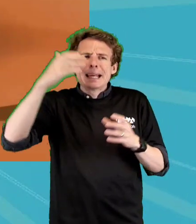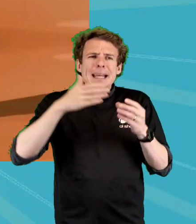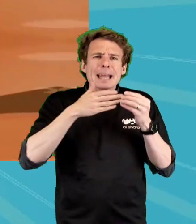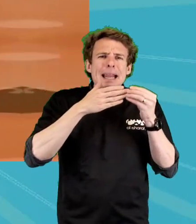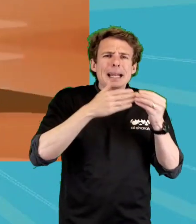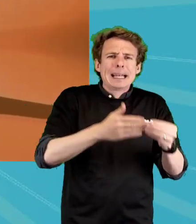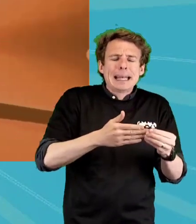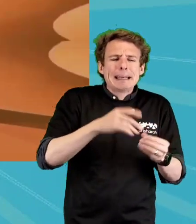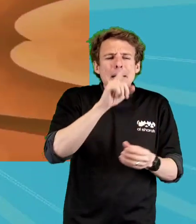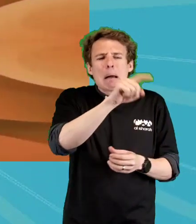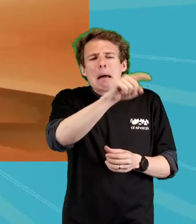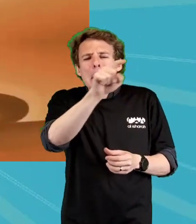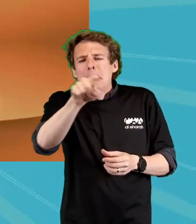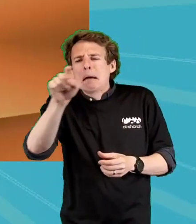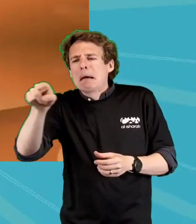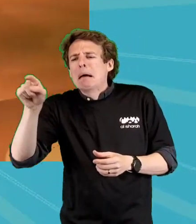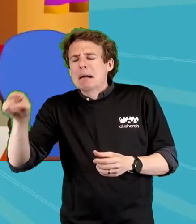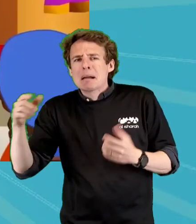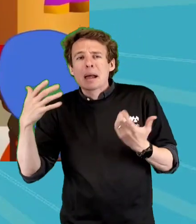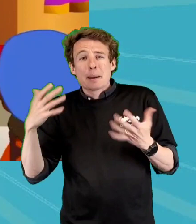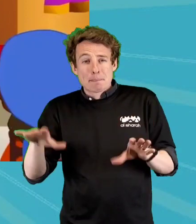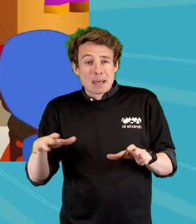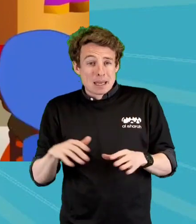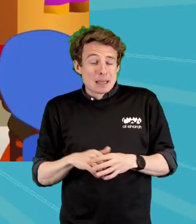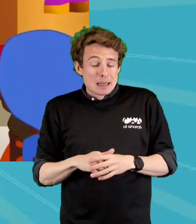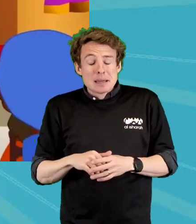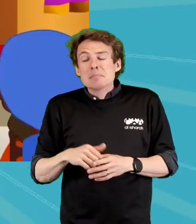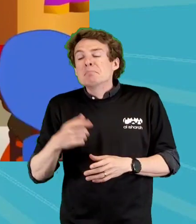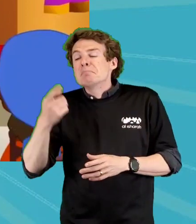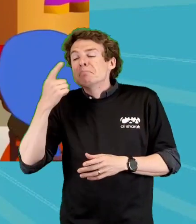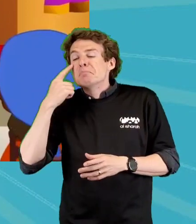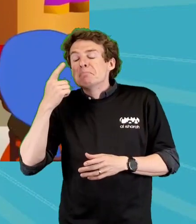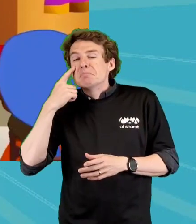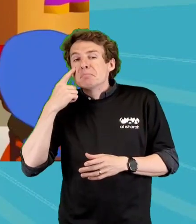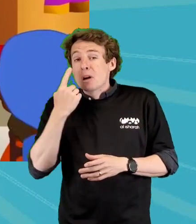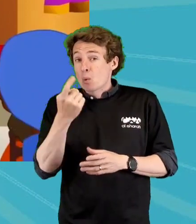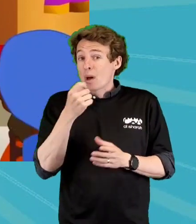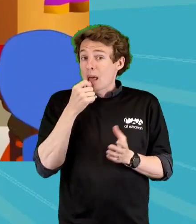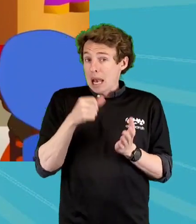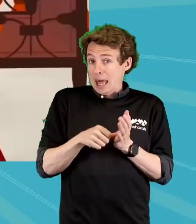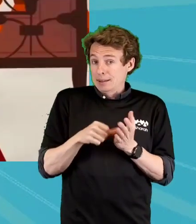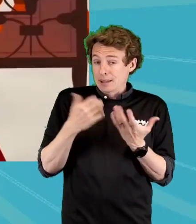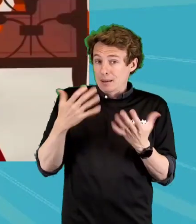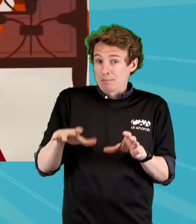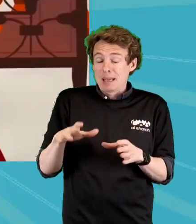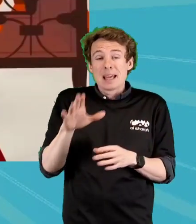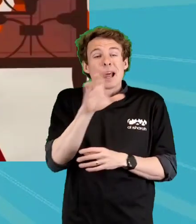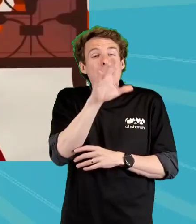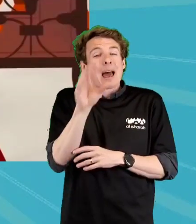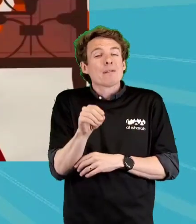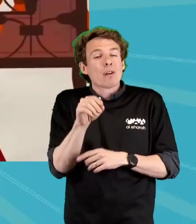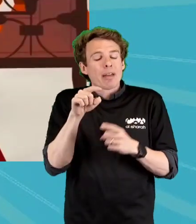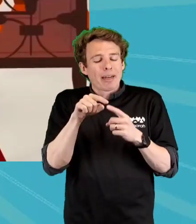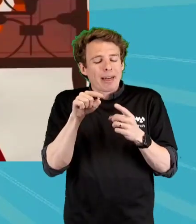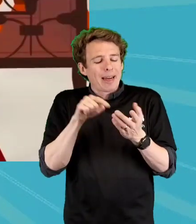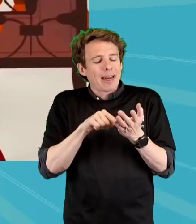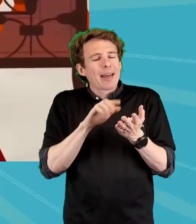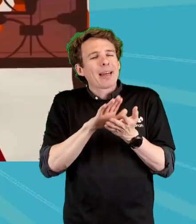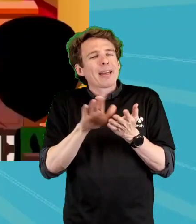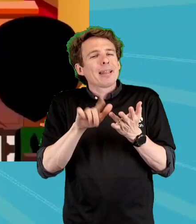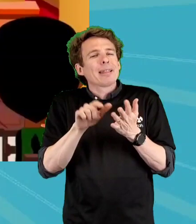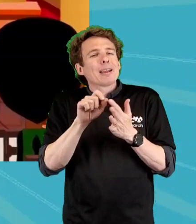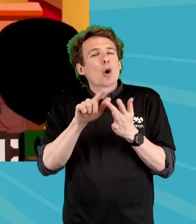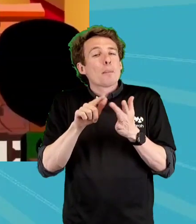leaders of the surrounding Arabia. The Prophet sent one letter to the Abyssinian or Ethiopian